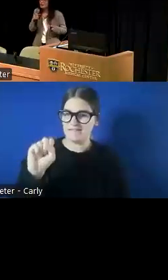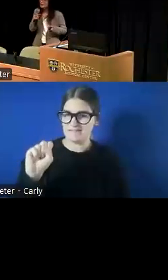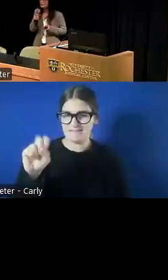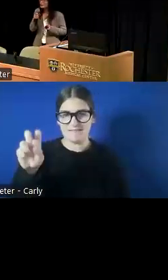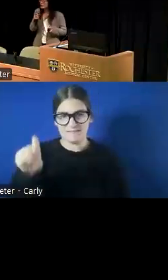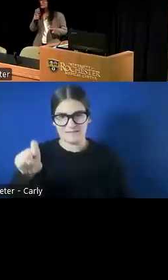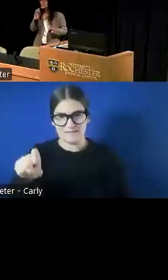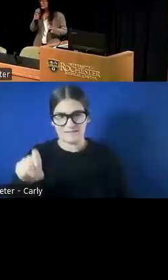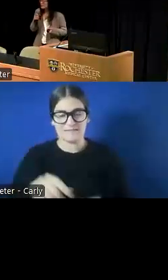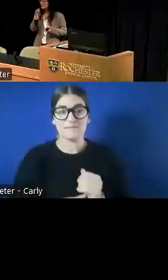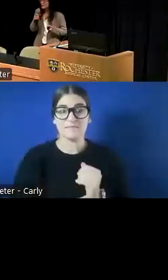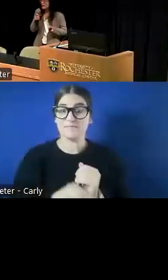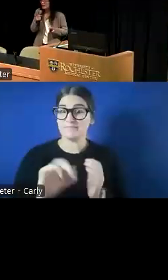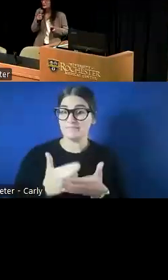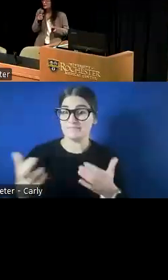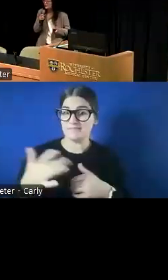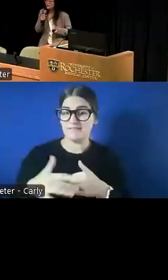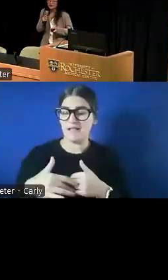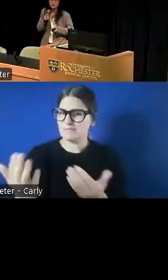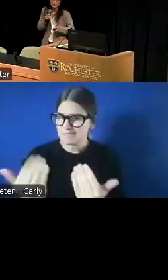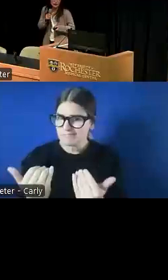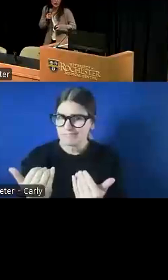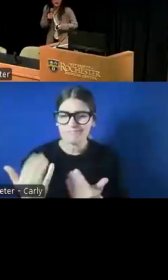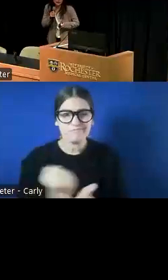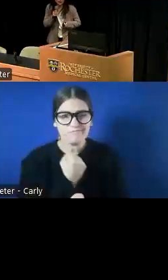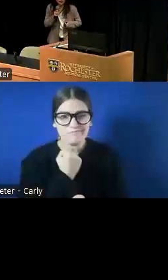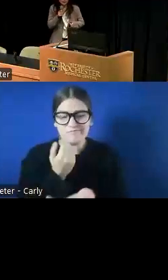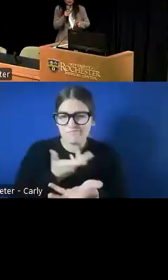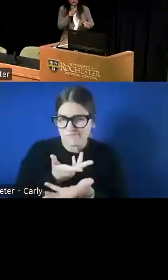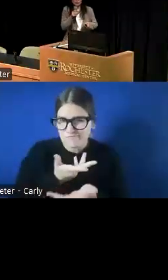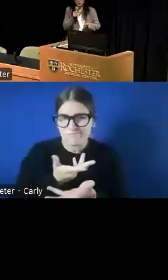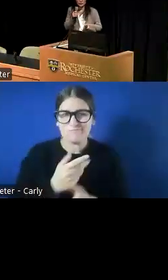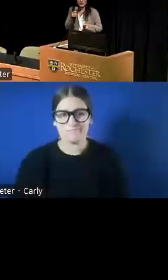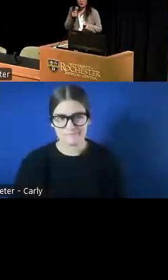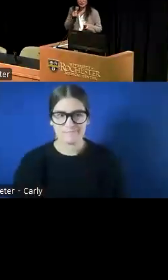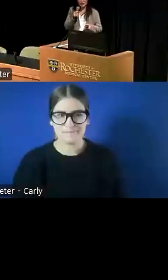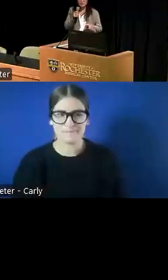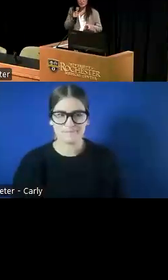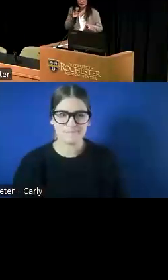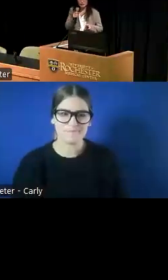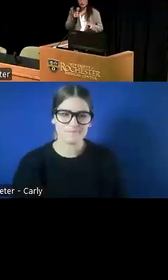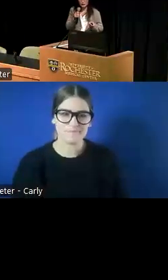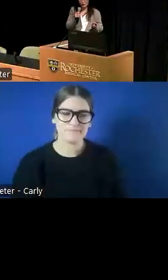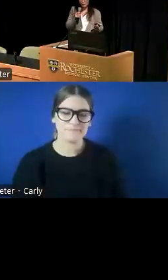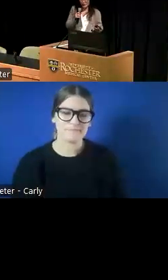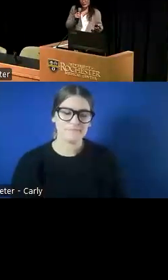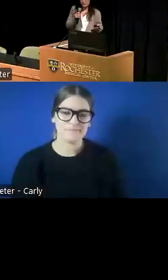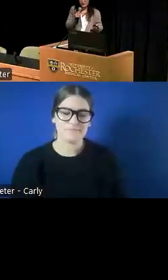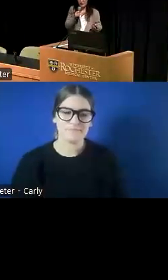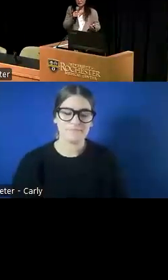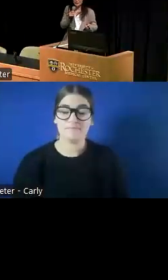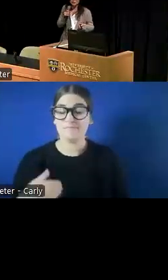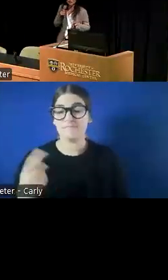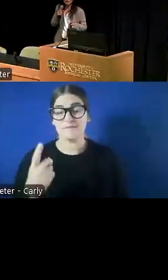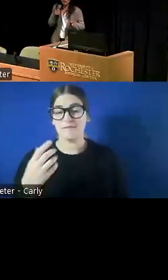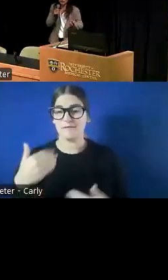they're saying that resources available, you can come and talk with me. And so the really amazing part